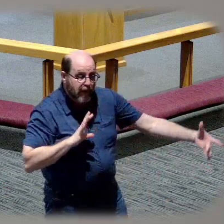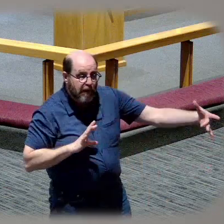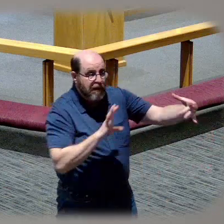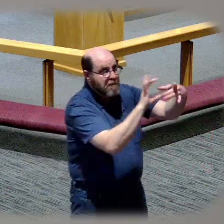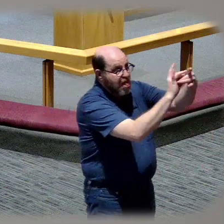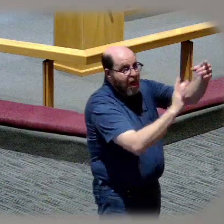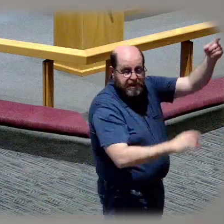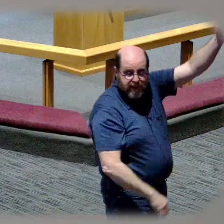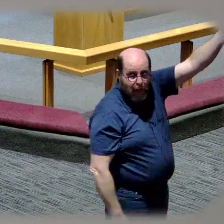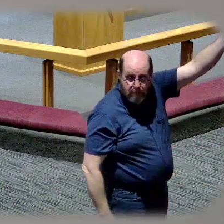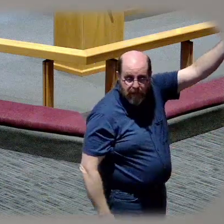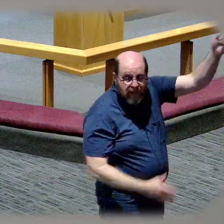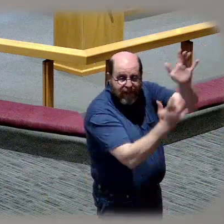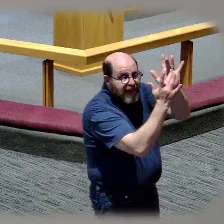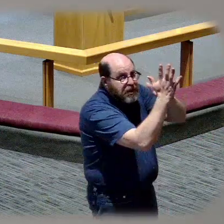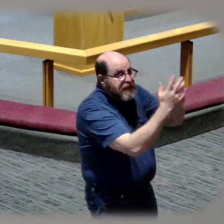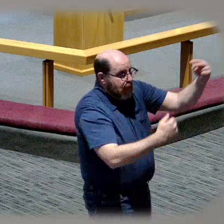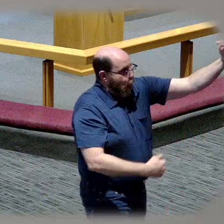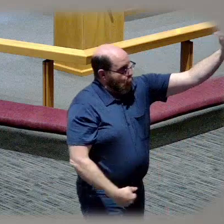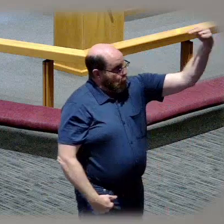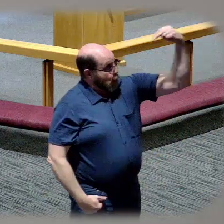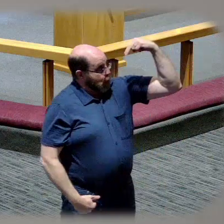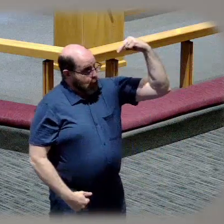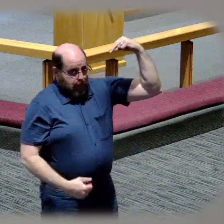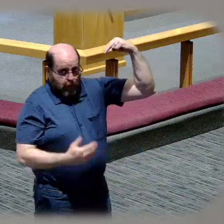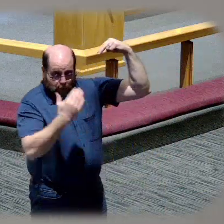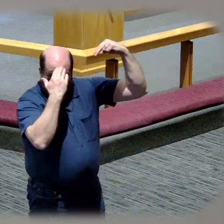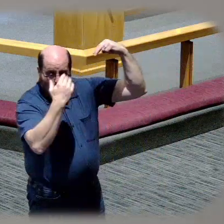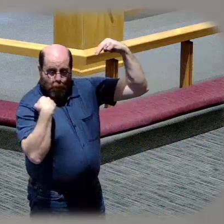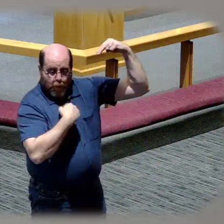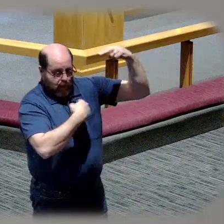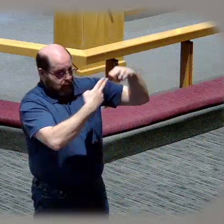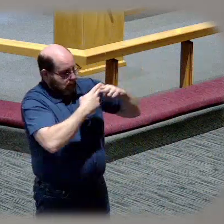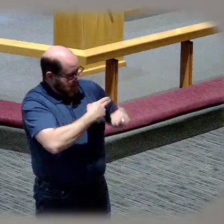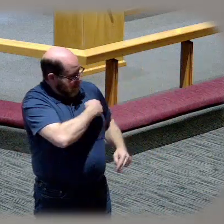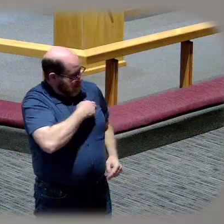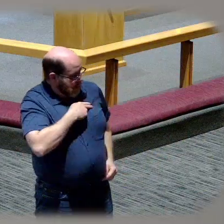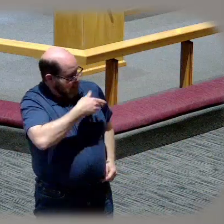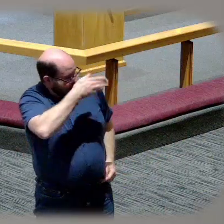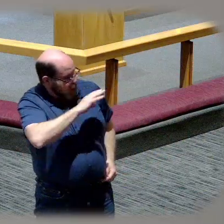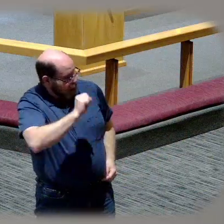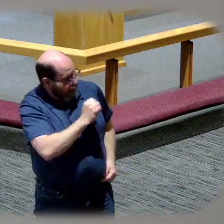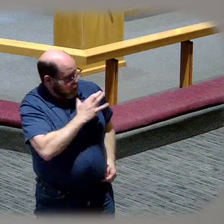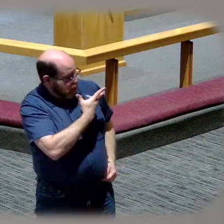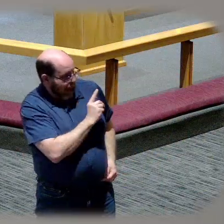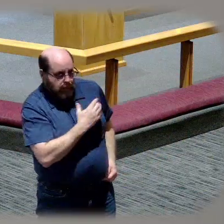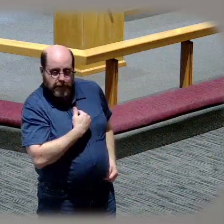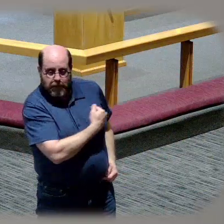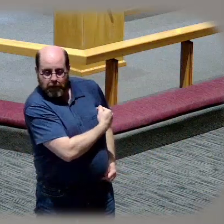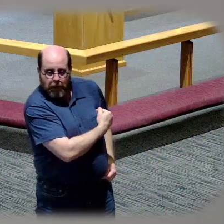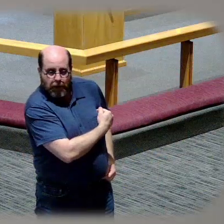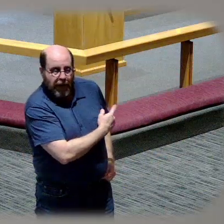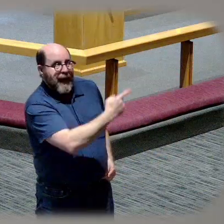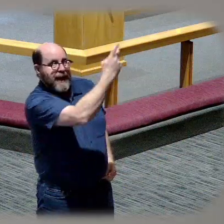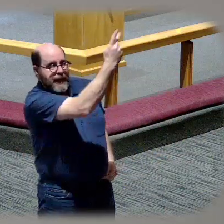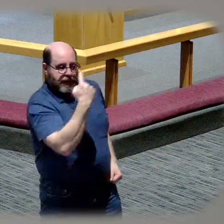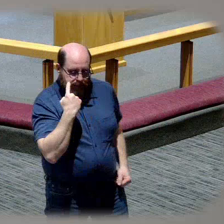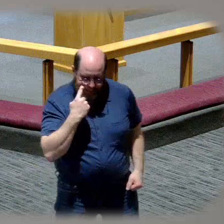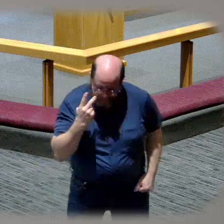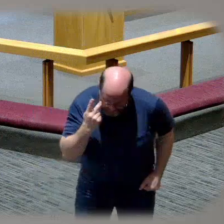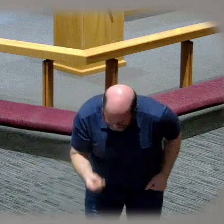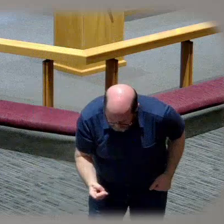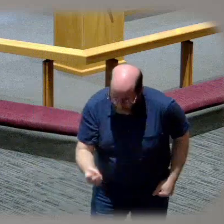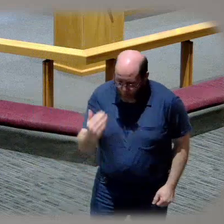And Jesus sees us, and He knows us as God's children. And that's what is most important. He sees us, and He knows us